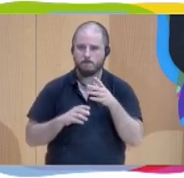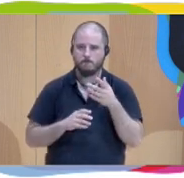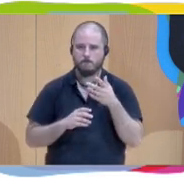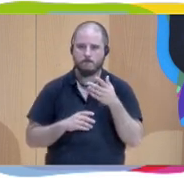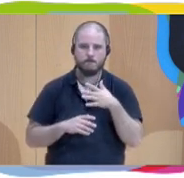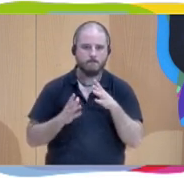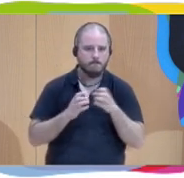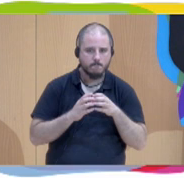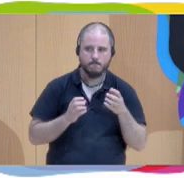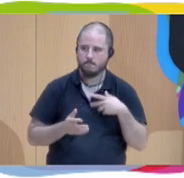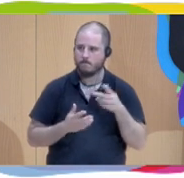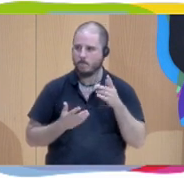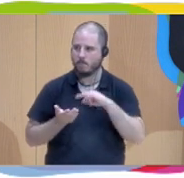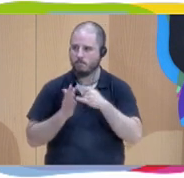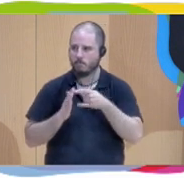your daily work.